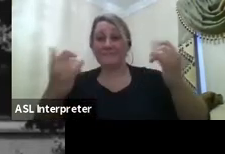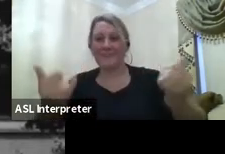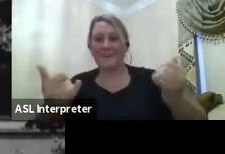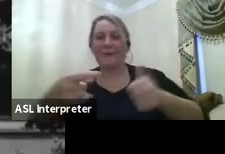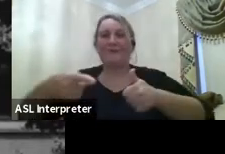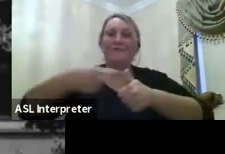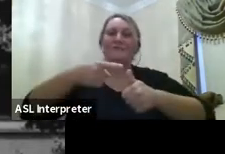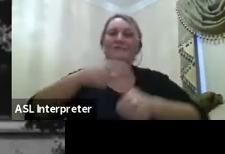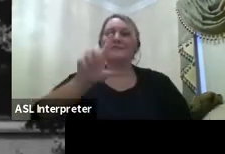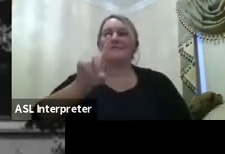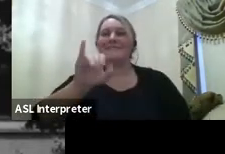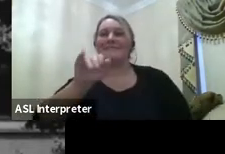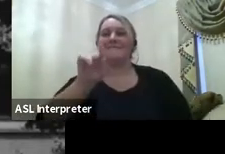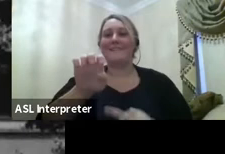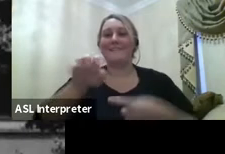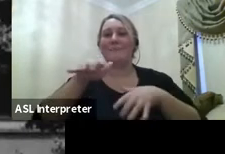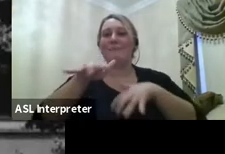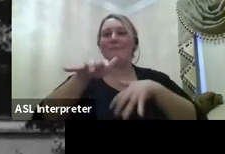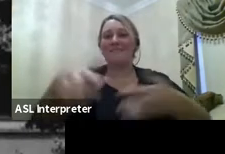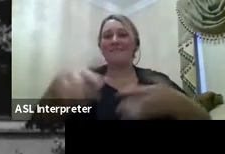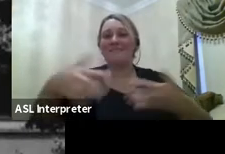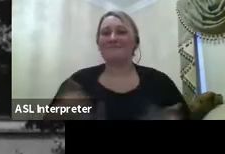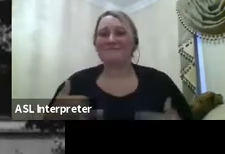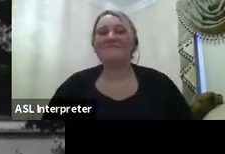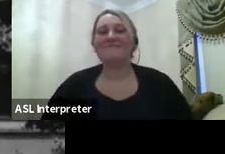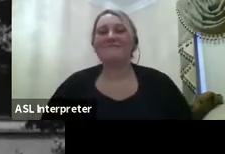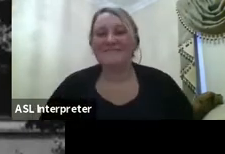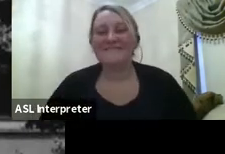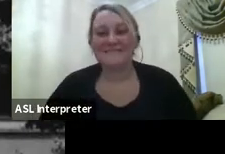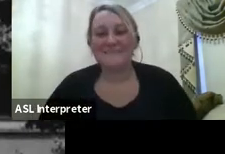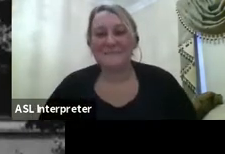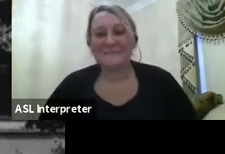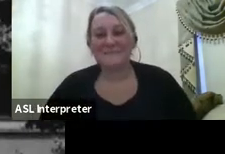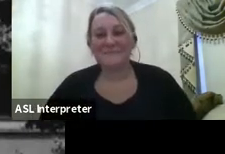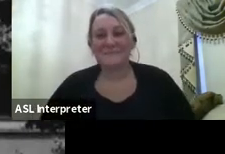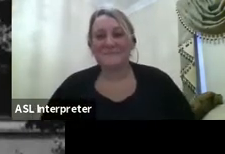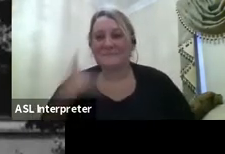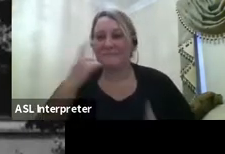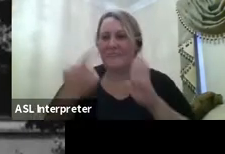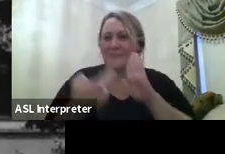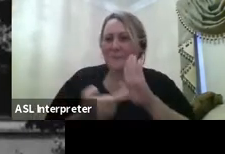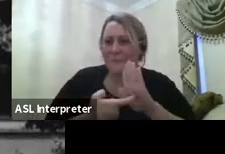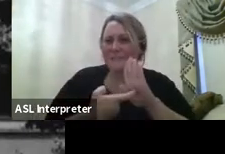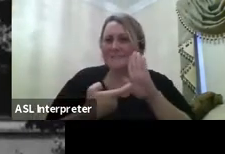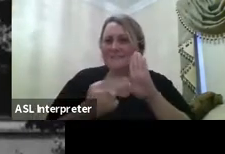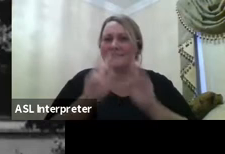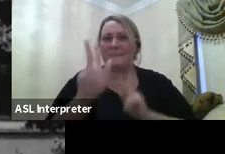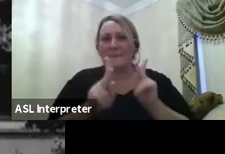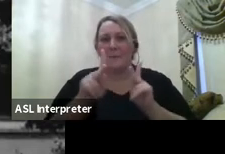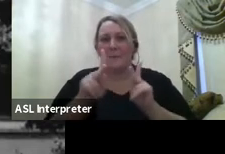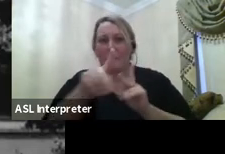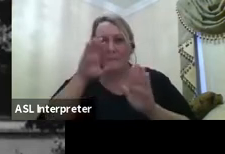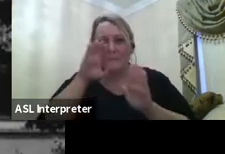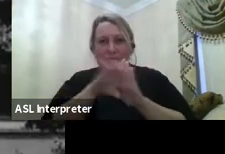like friends and lovers and others, community members in these images, which is quite amazing.